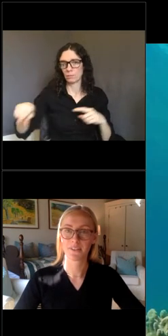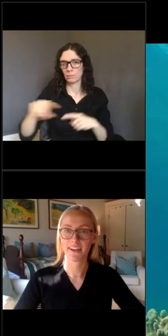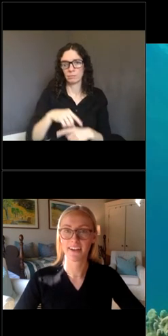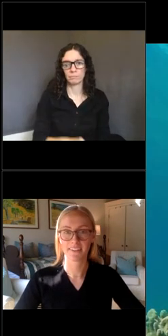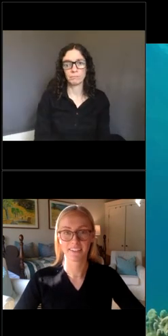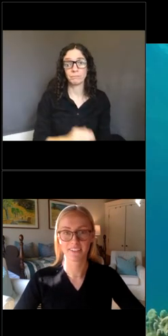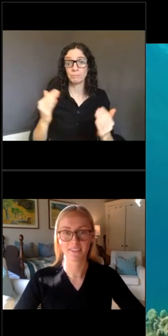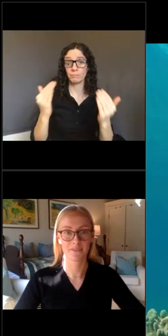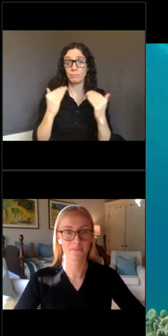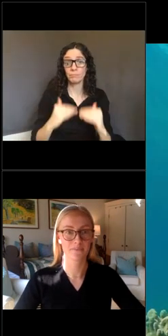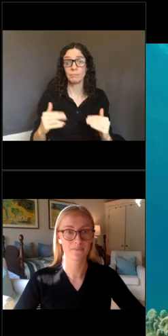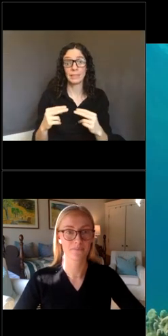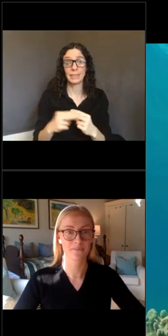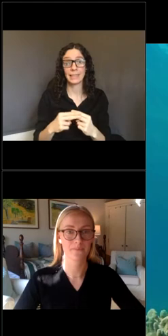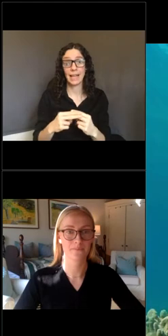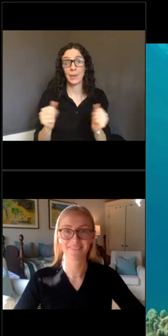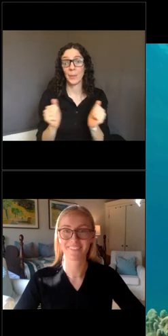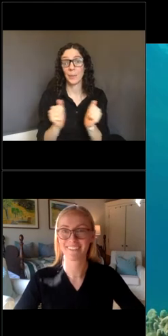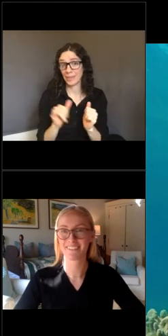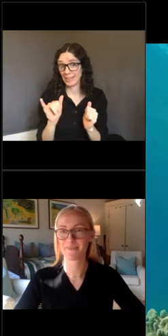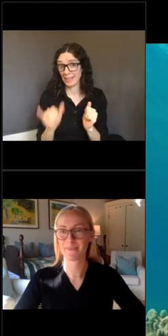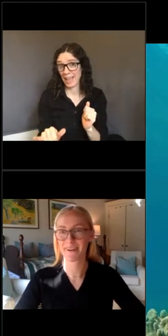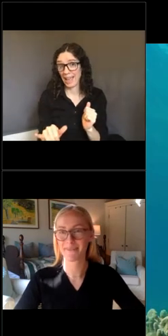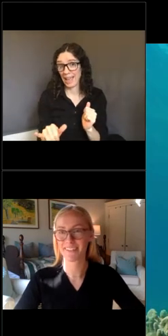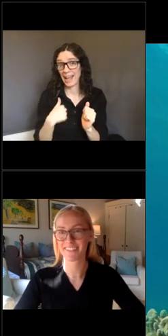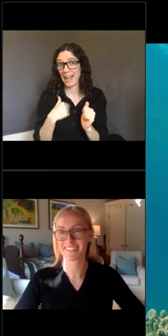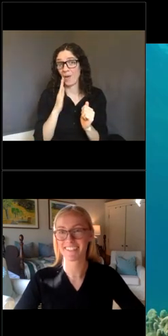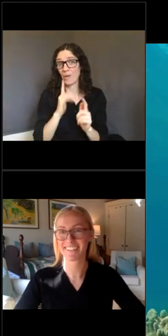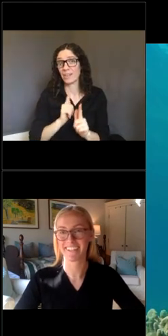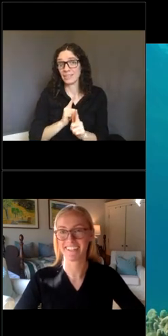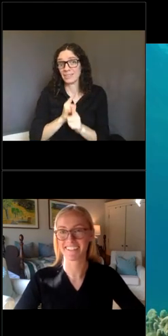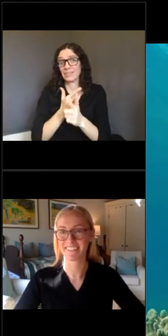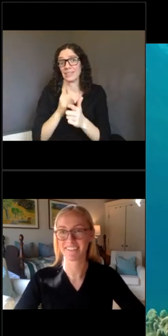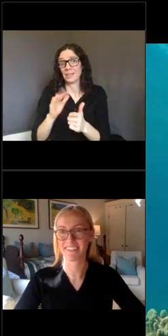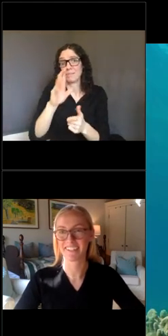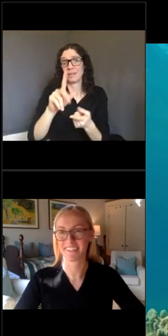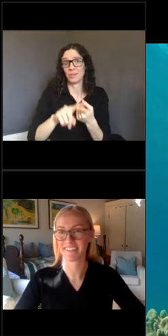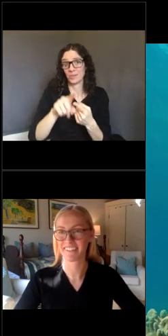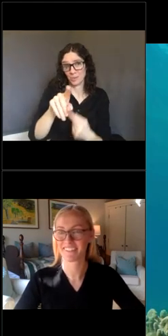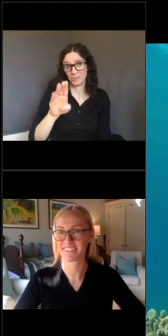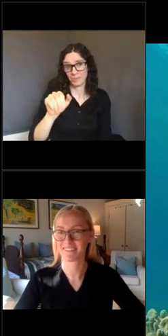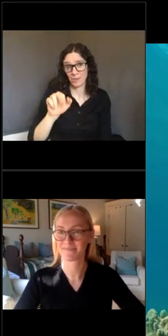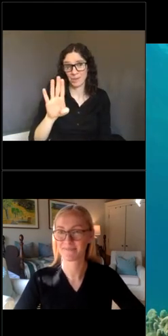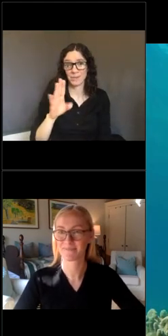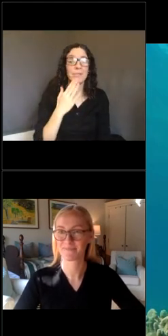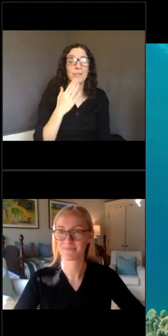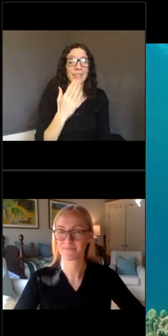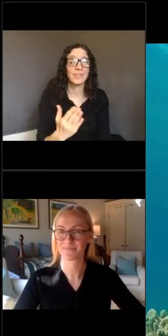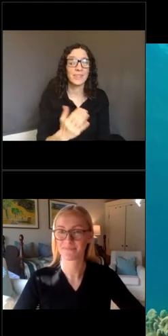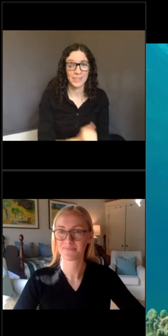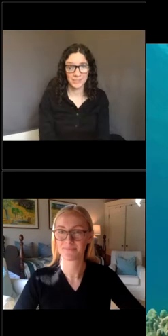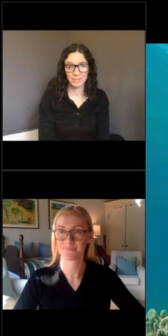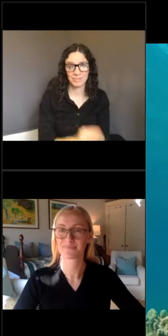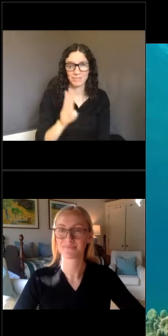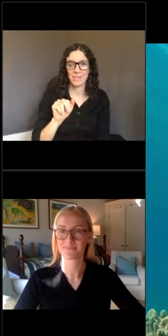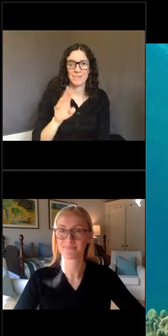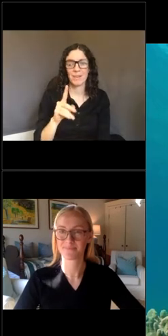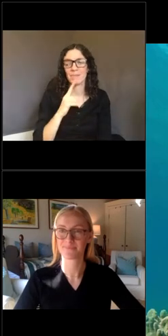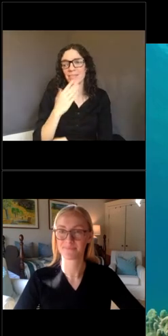So with that, I'd like to give Barb the stage again. So thank you. Thank you,